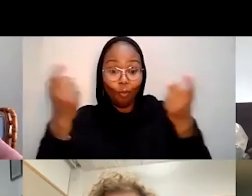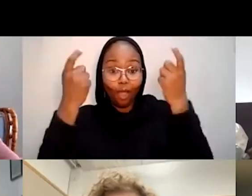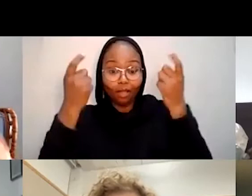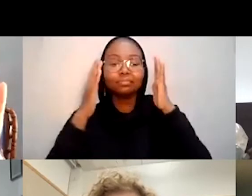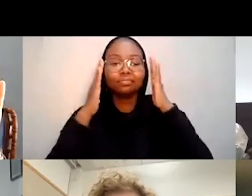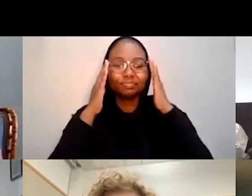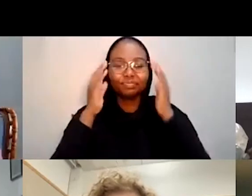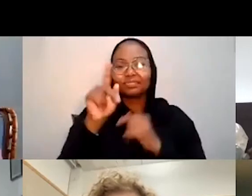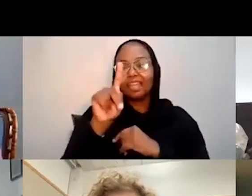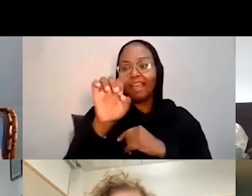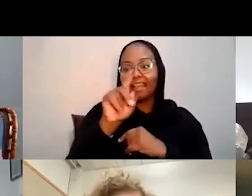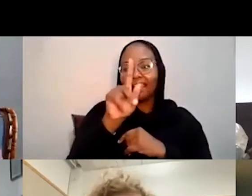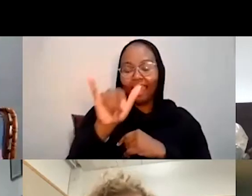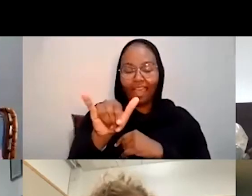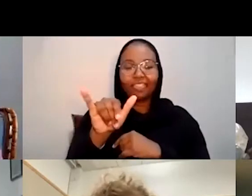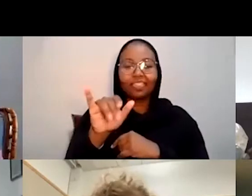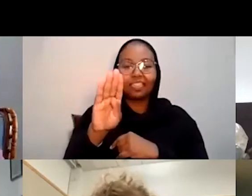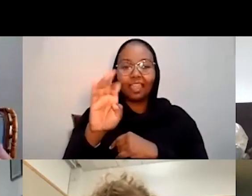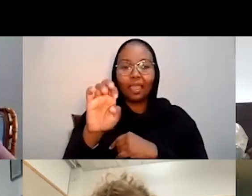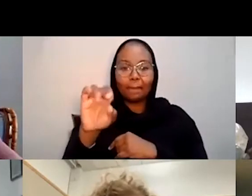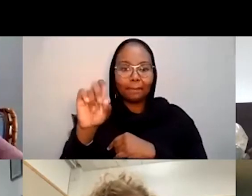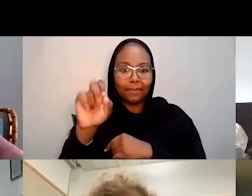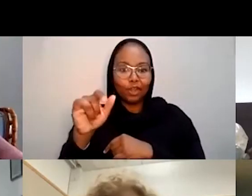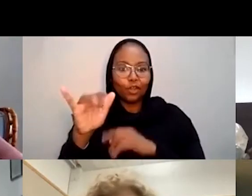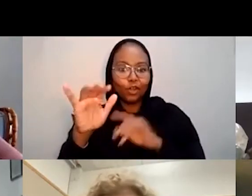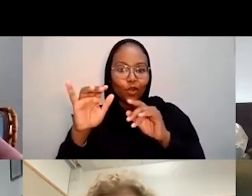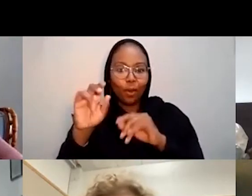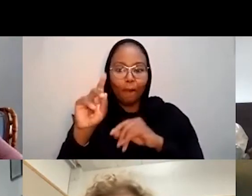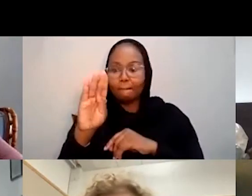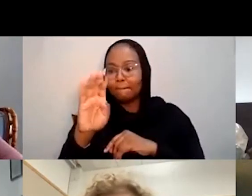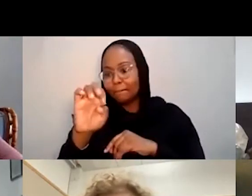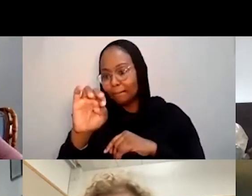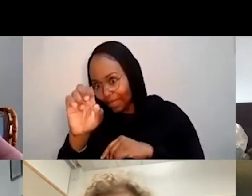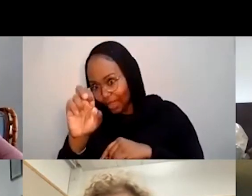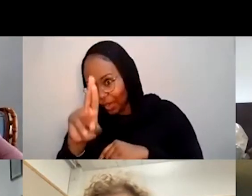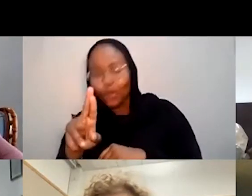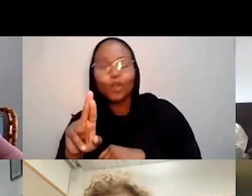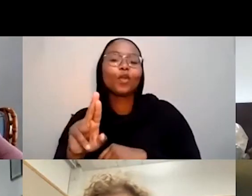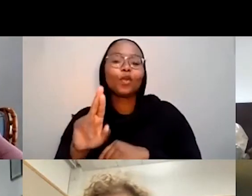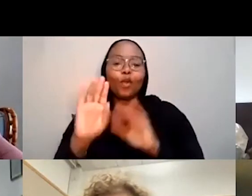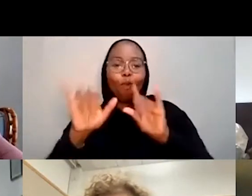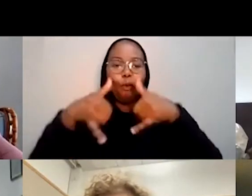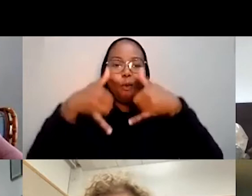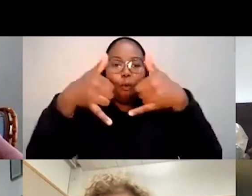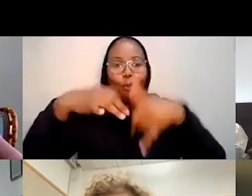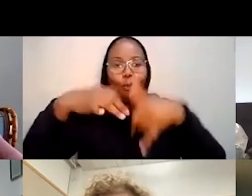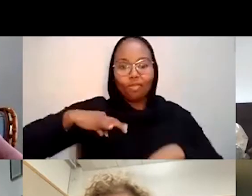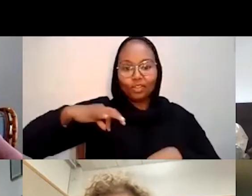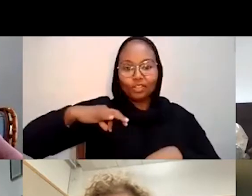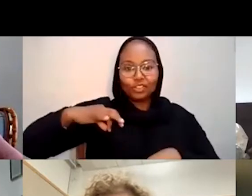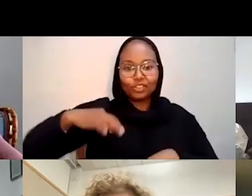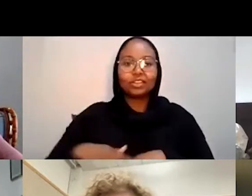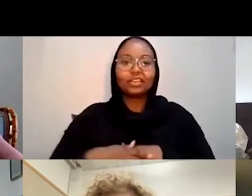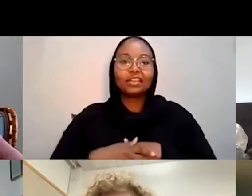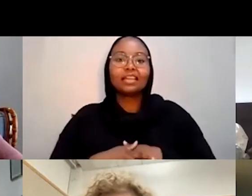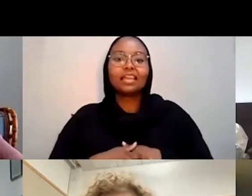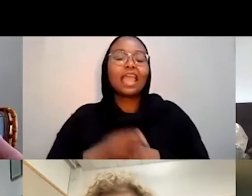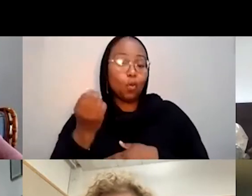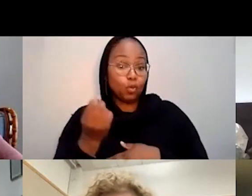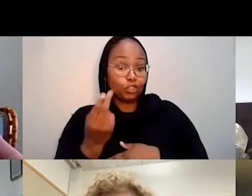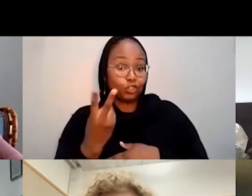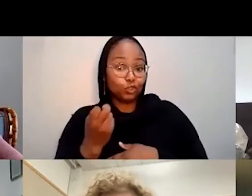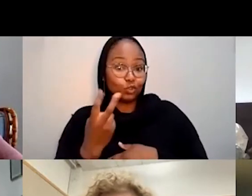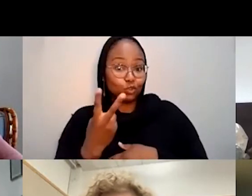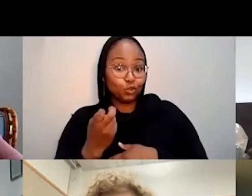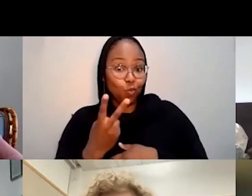Bender won the t-shirt, right? 12, six Muslims, six Jewish women in the original charter chapter. Kathy, we will